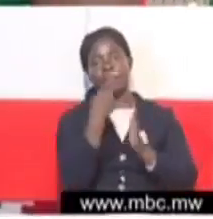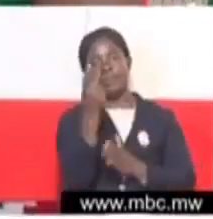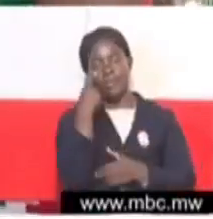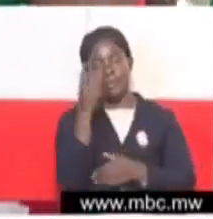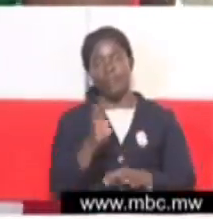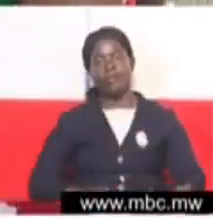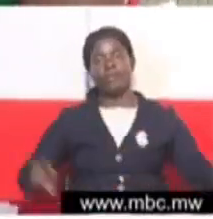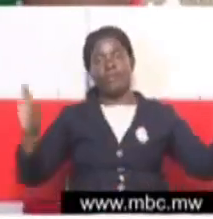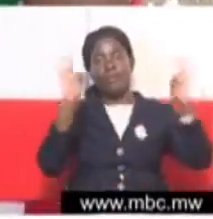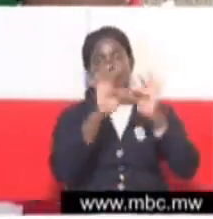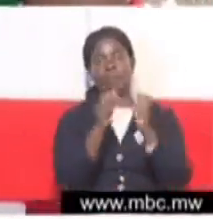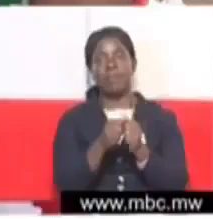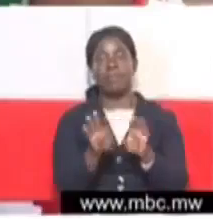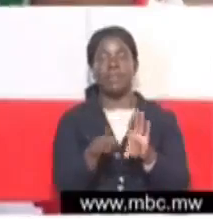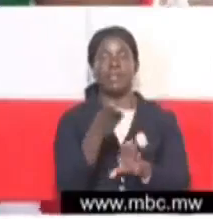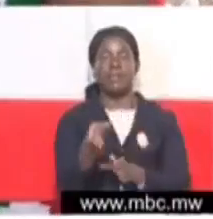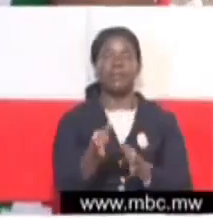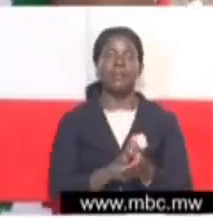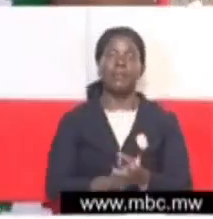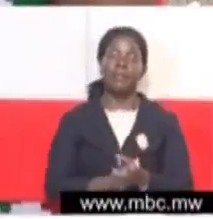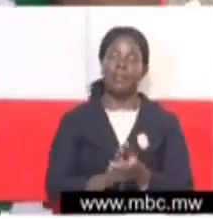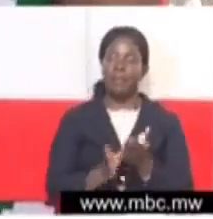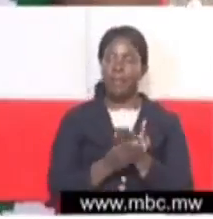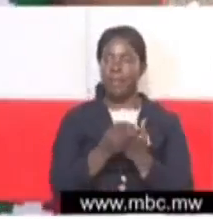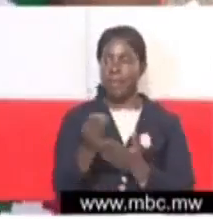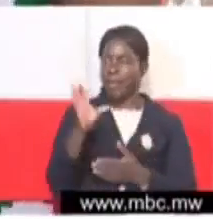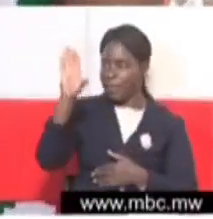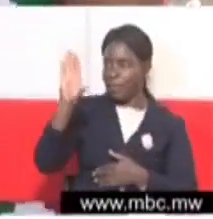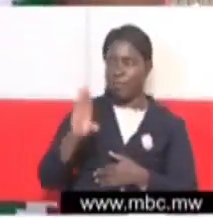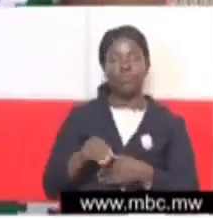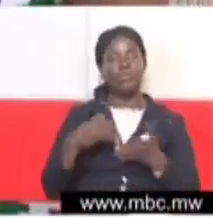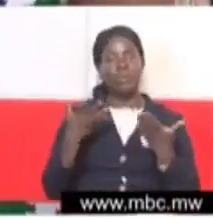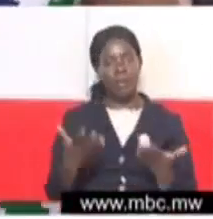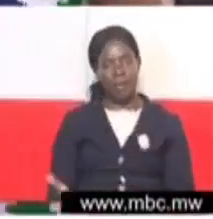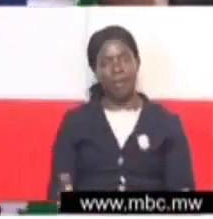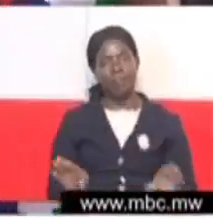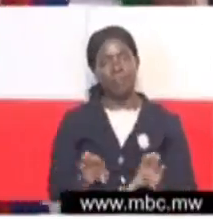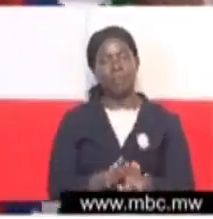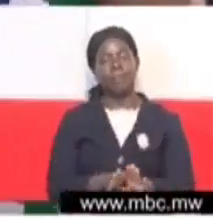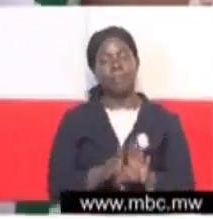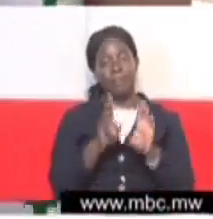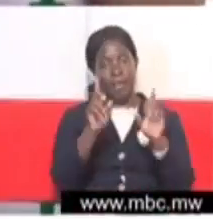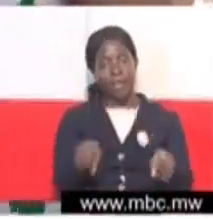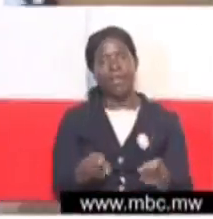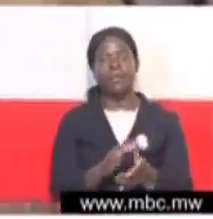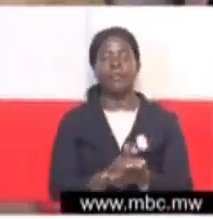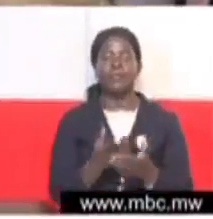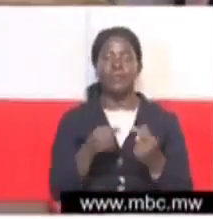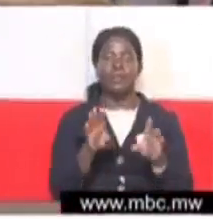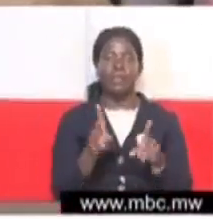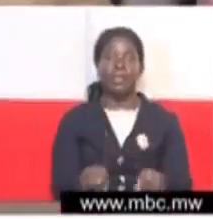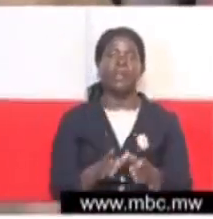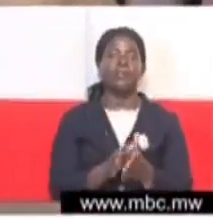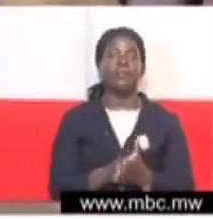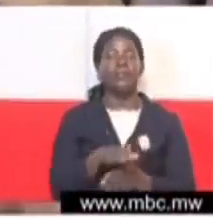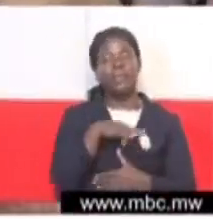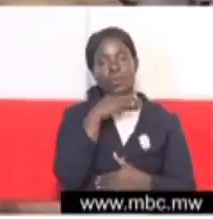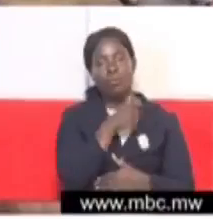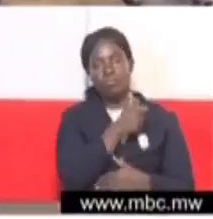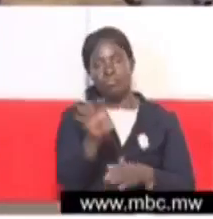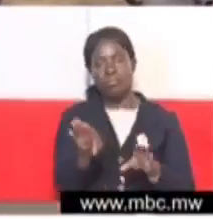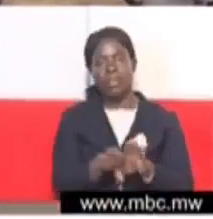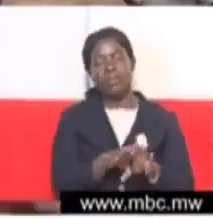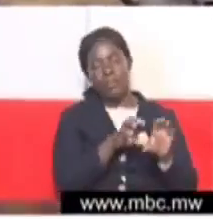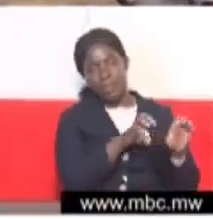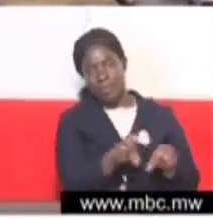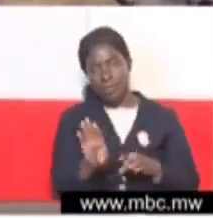is about how do we reduce the prices for our operators, from our operators, to ensure that the offerings that they provide, the products that they have